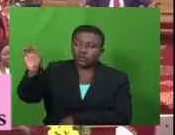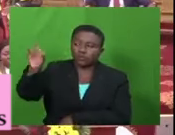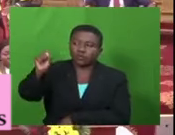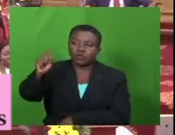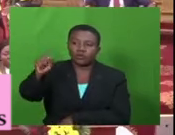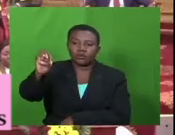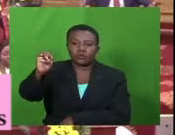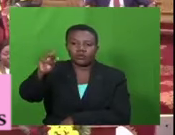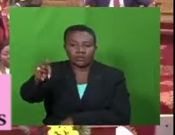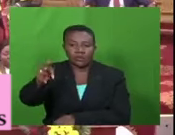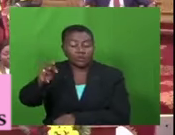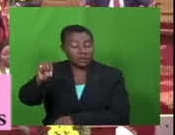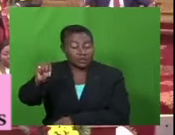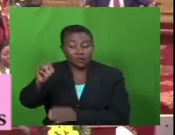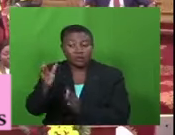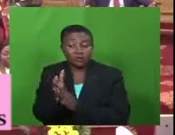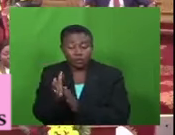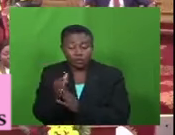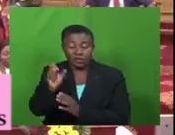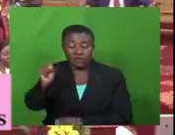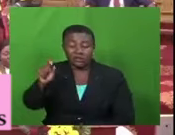making progress.